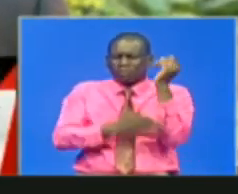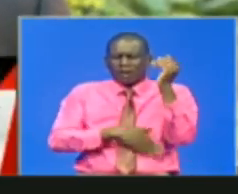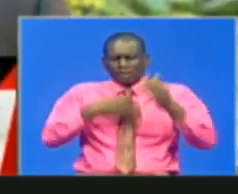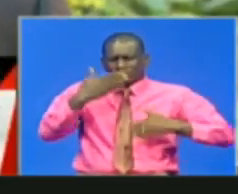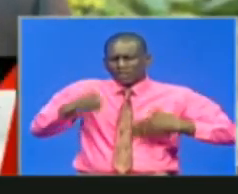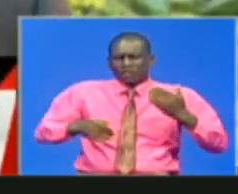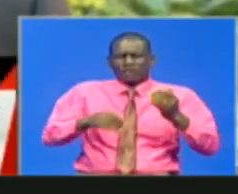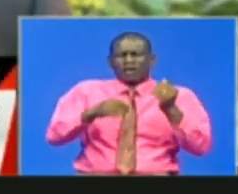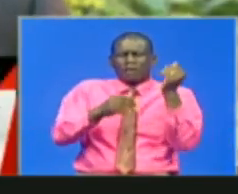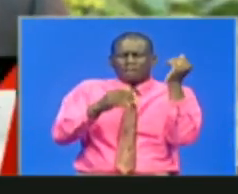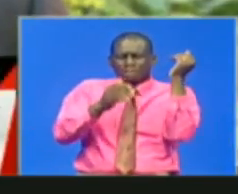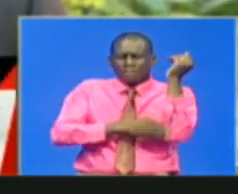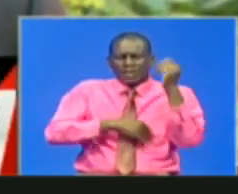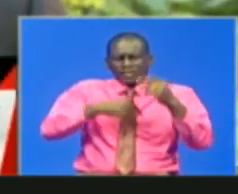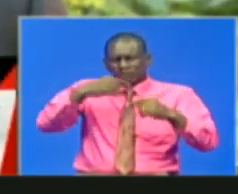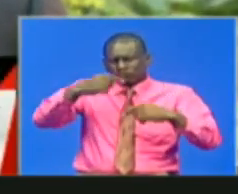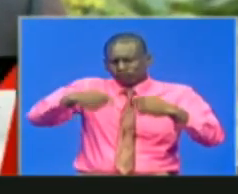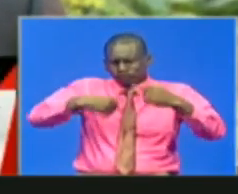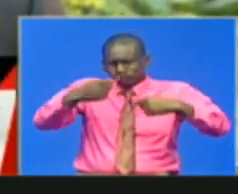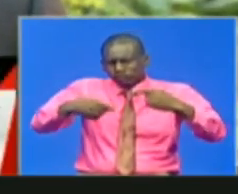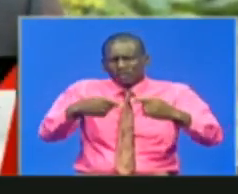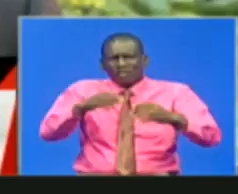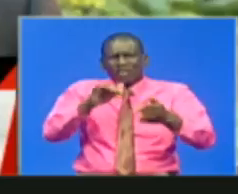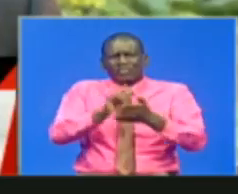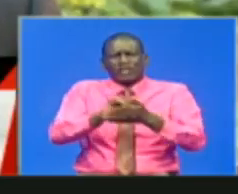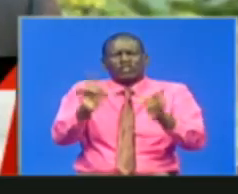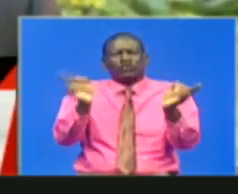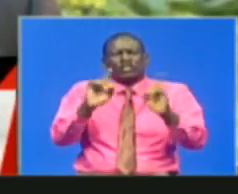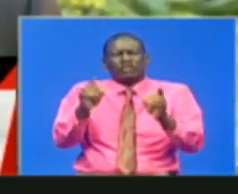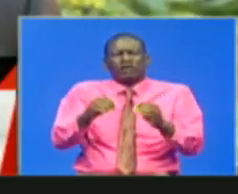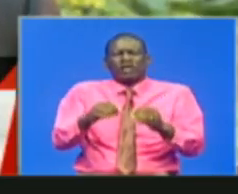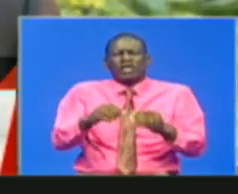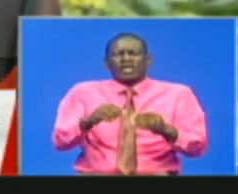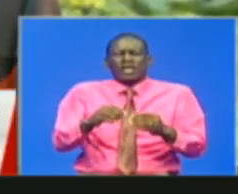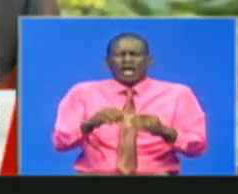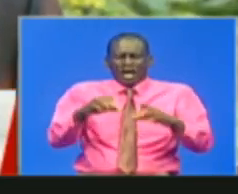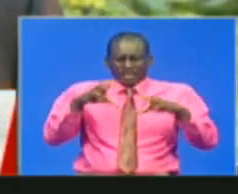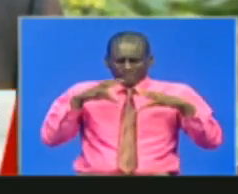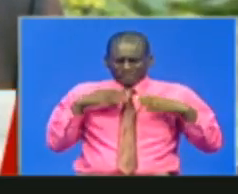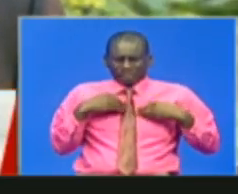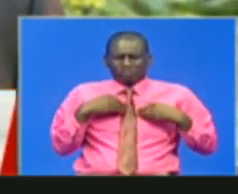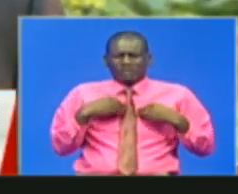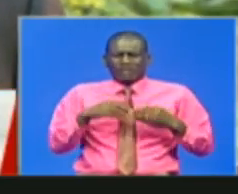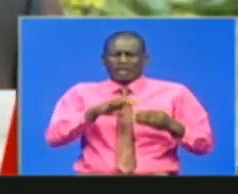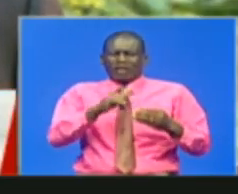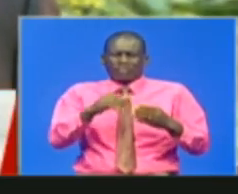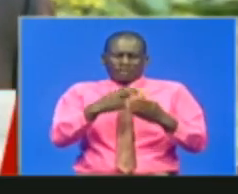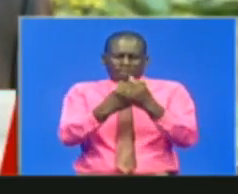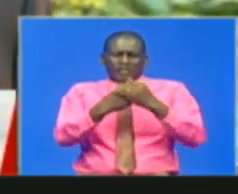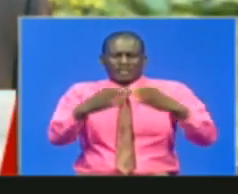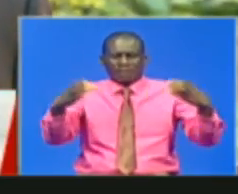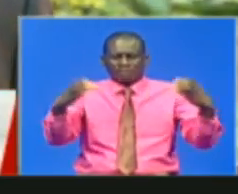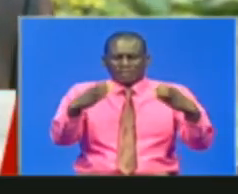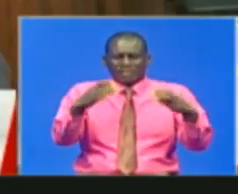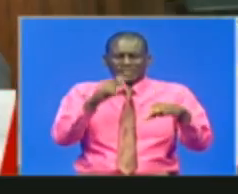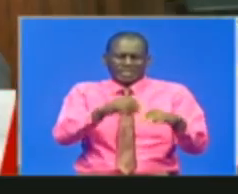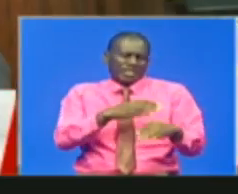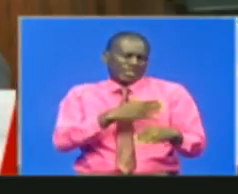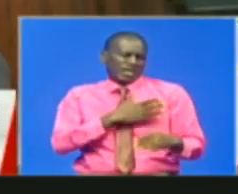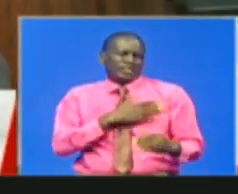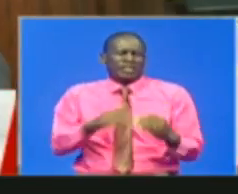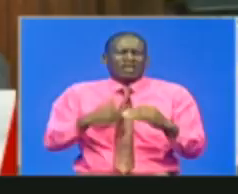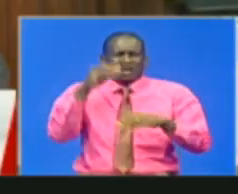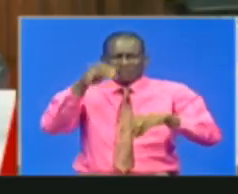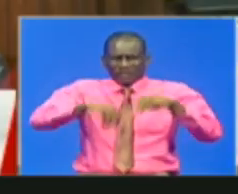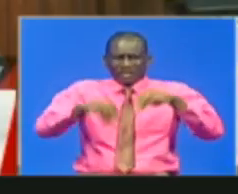operation, that you don't recognize partner parties in NASA after the election.